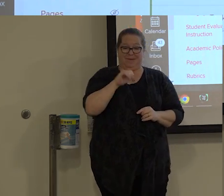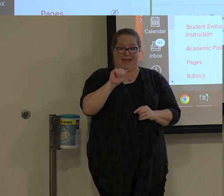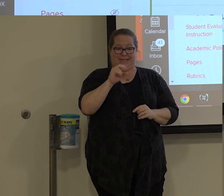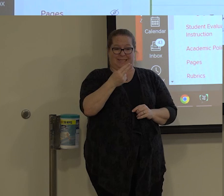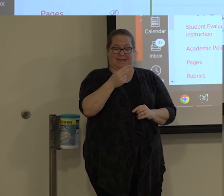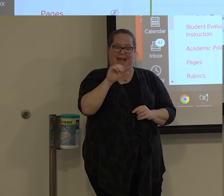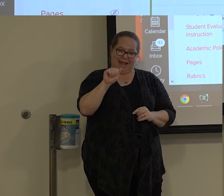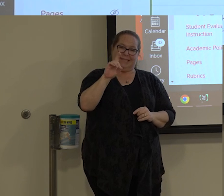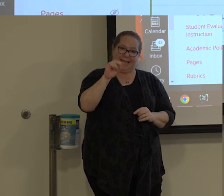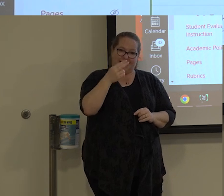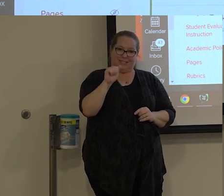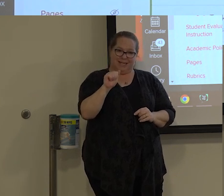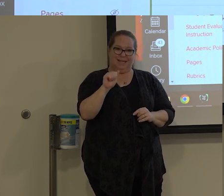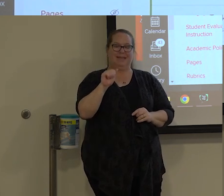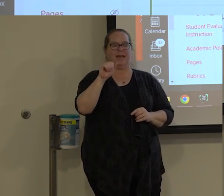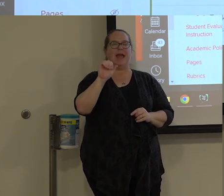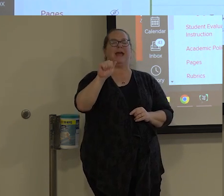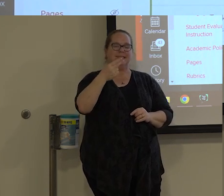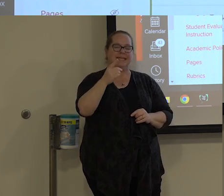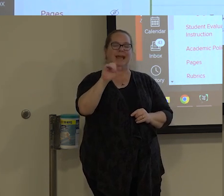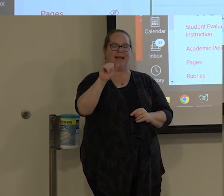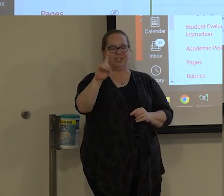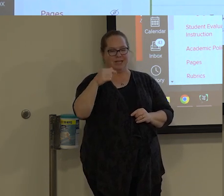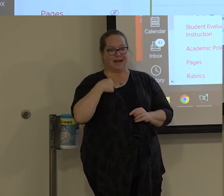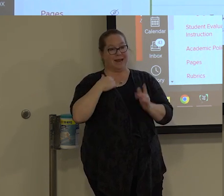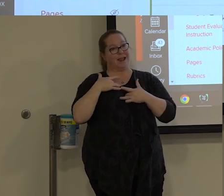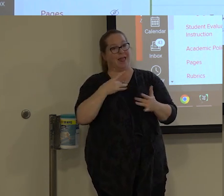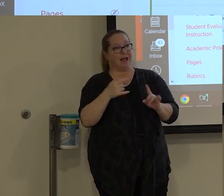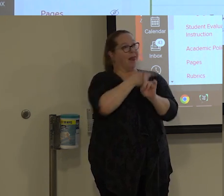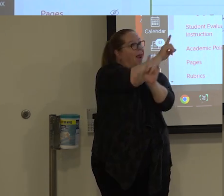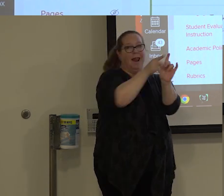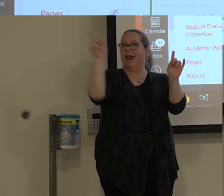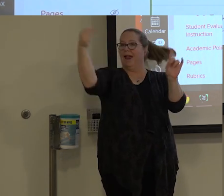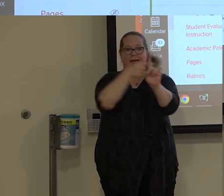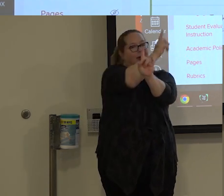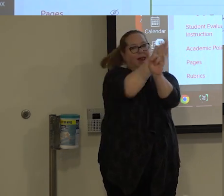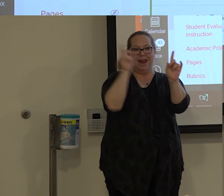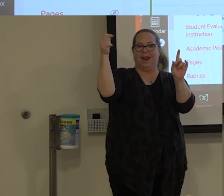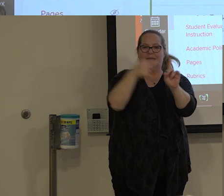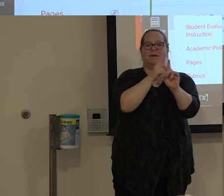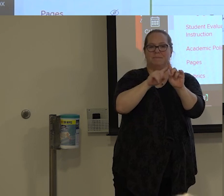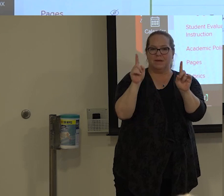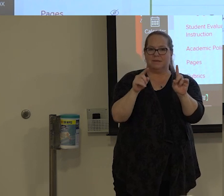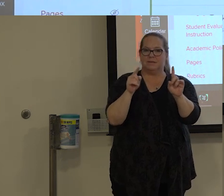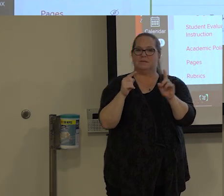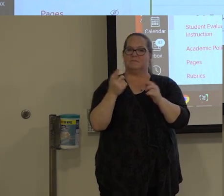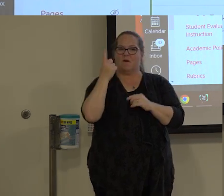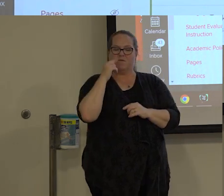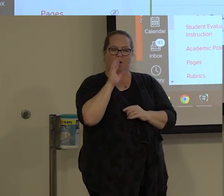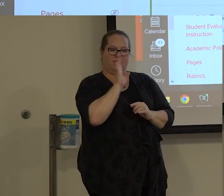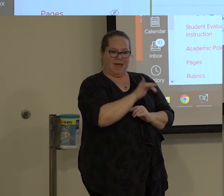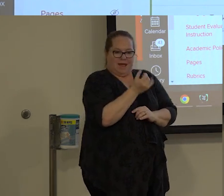like to distract myself with tangents not entirely relevant to the course material. But regardless, I do feel that I gain from such I gain a